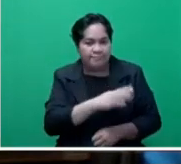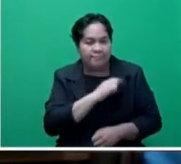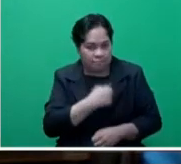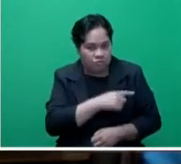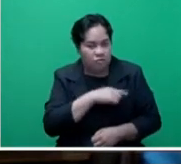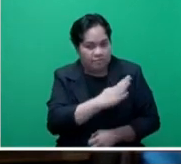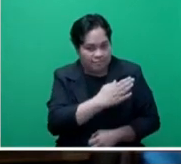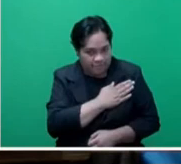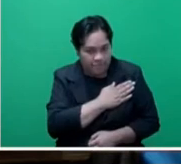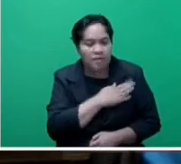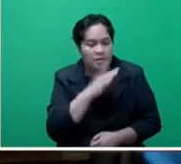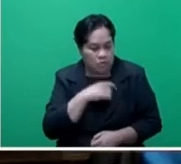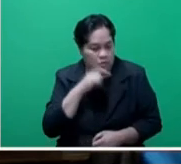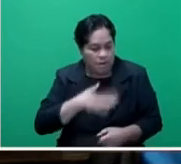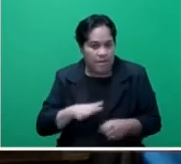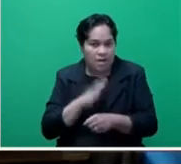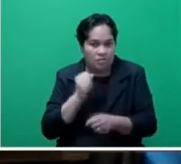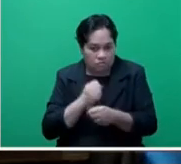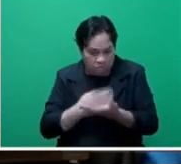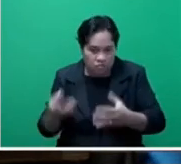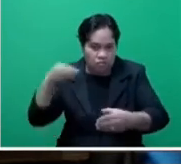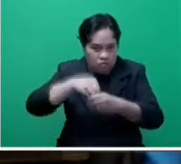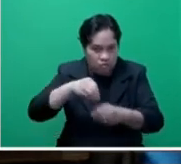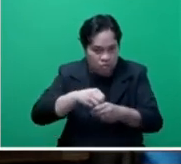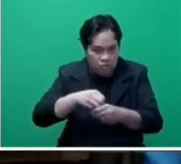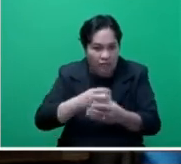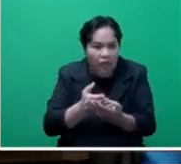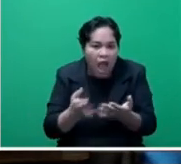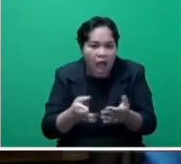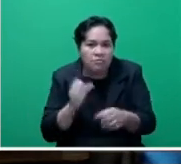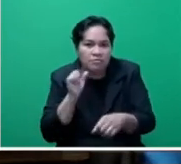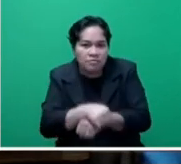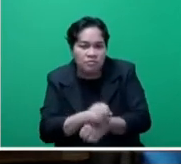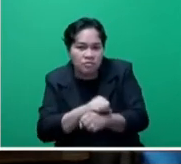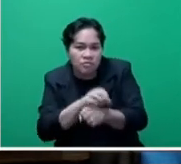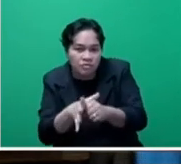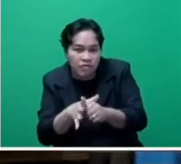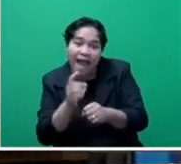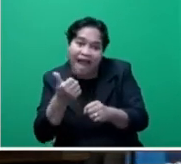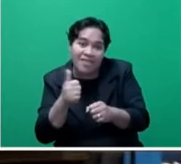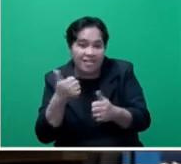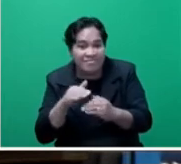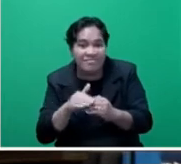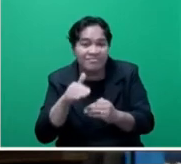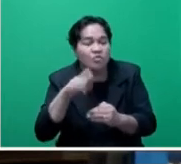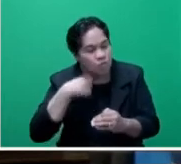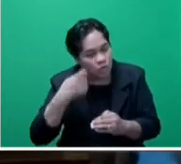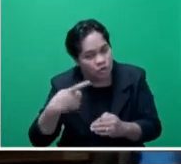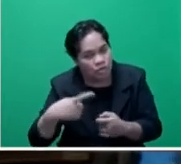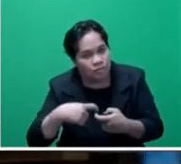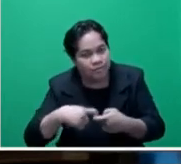a disability-inclusive response to COVID-19 and its aftermath. Mr. Speaker, sir, I'd like